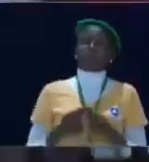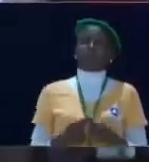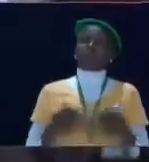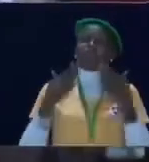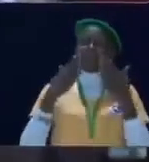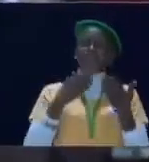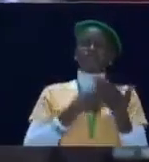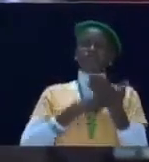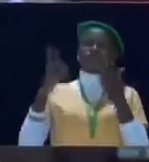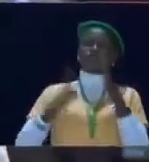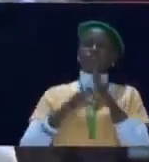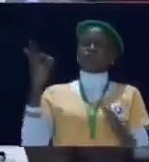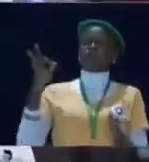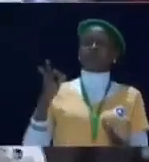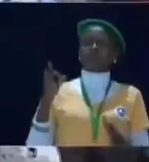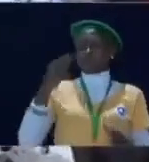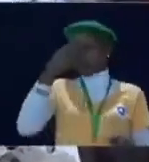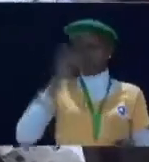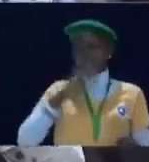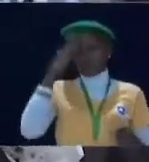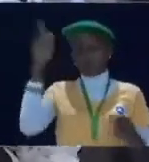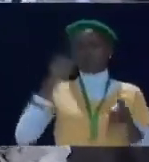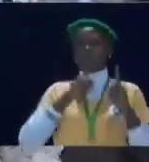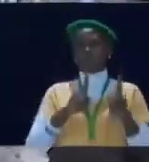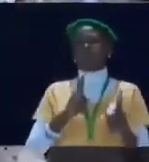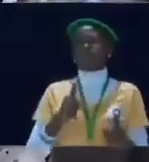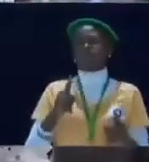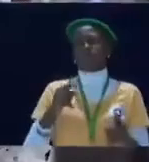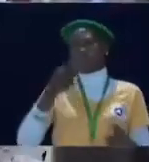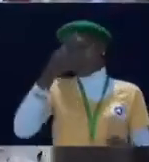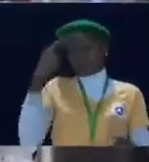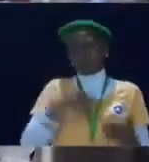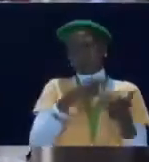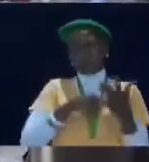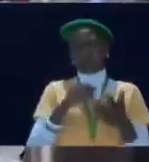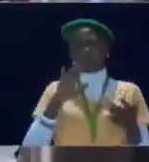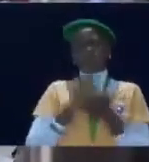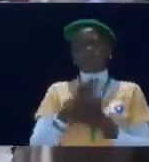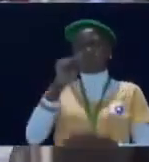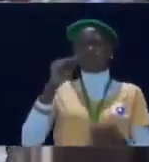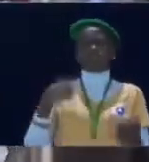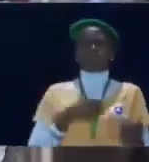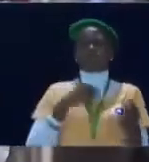Thank you, Holy Spirit, because I know you've answered, because this is the confidence we